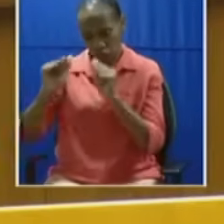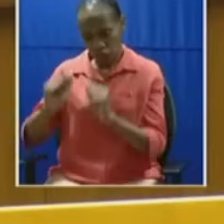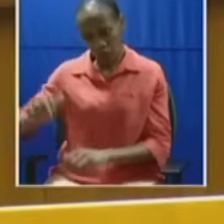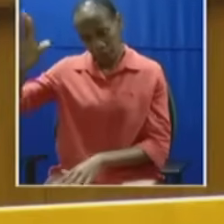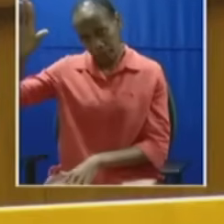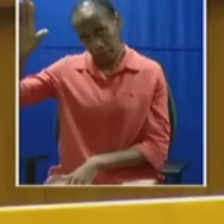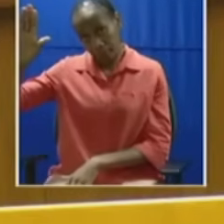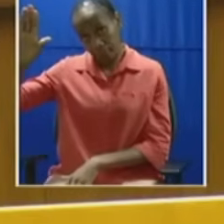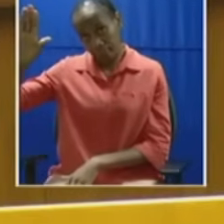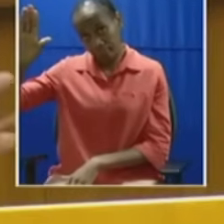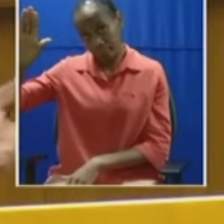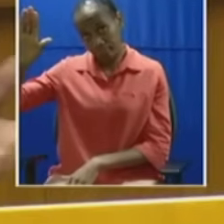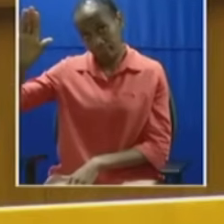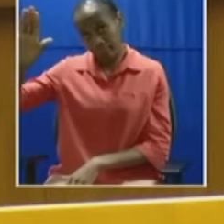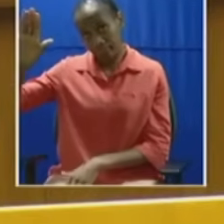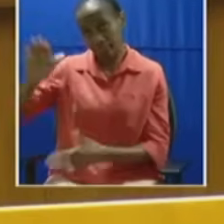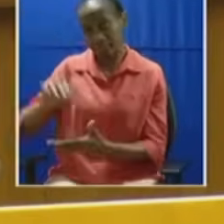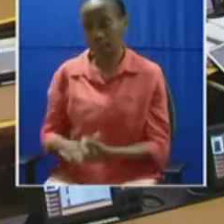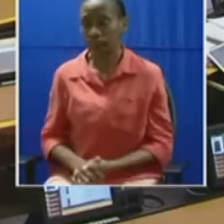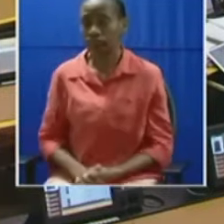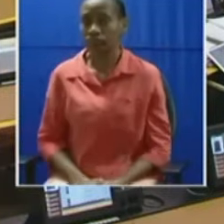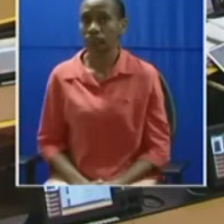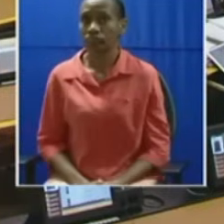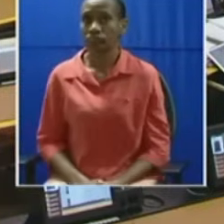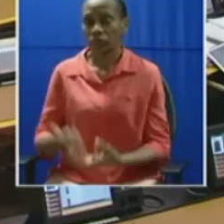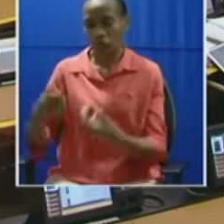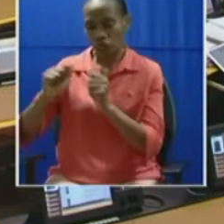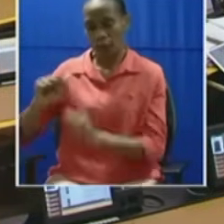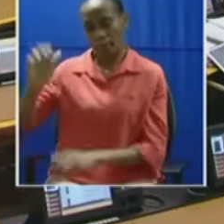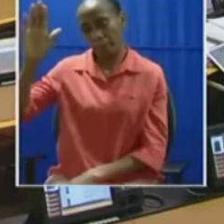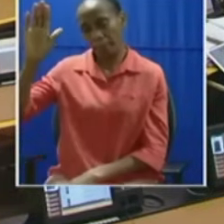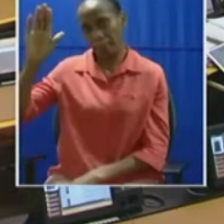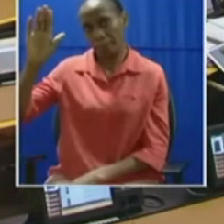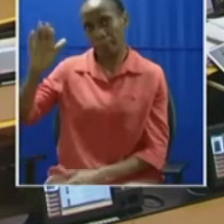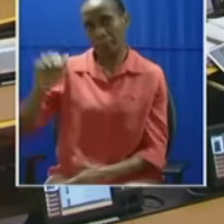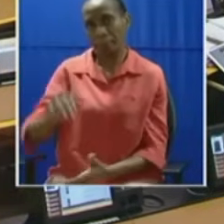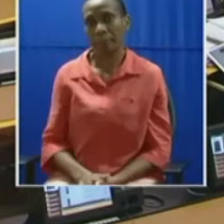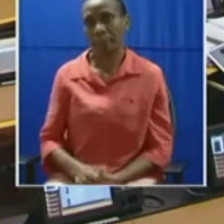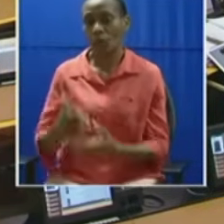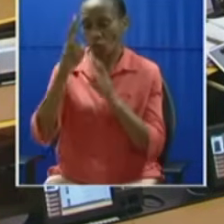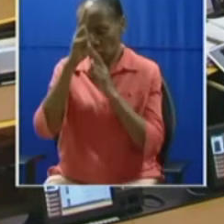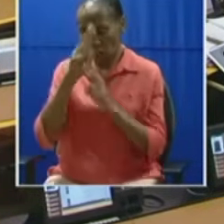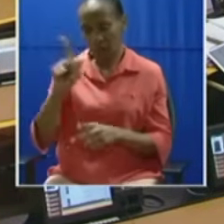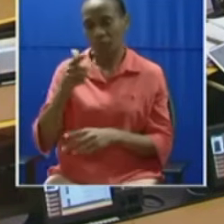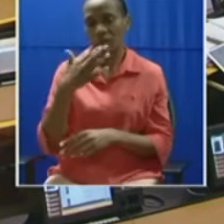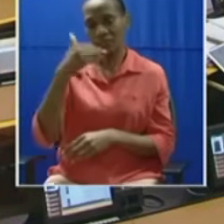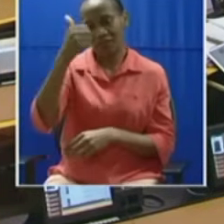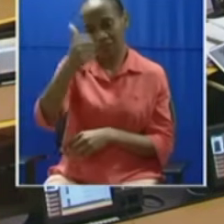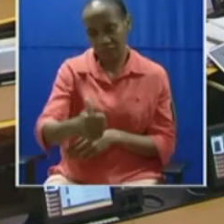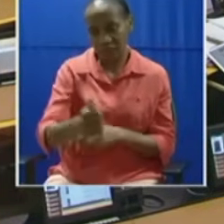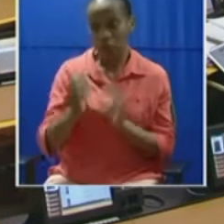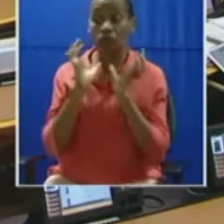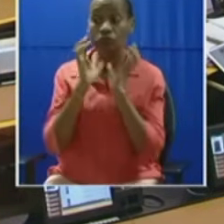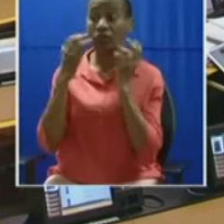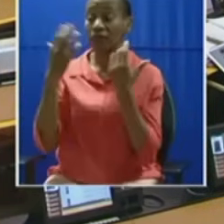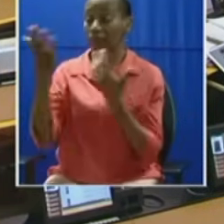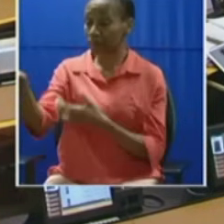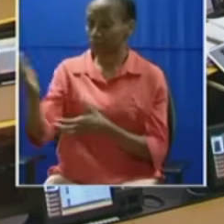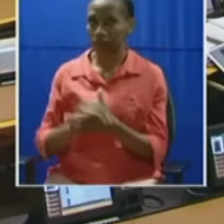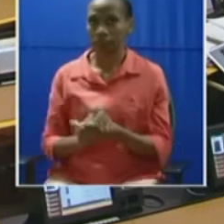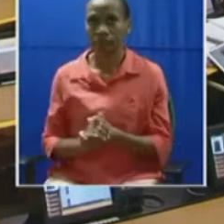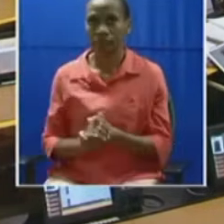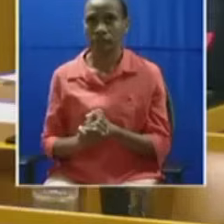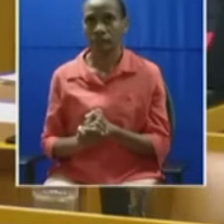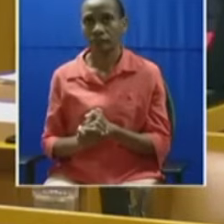Honourable Chair, this is my time. My time is almost finished. Honourable Lekota, please take your seat. Honourable Malema. We want to